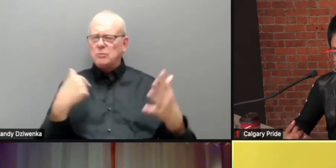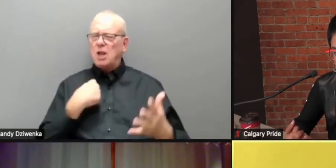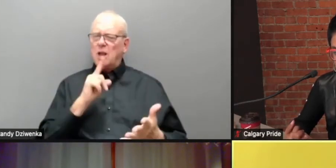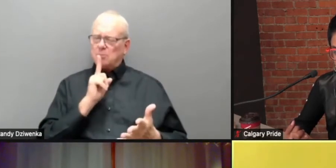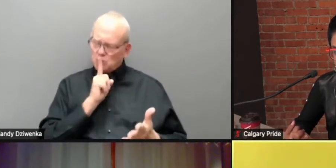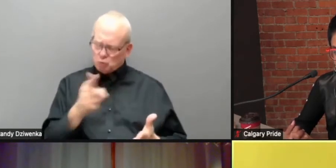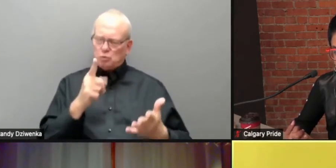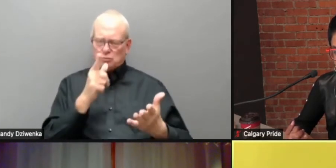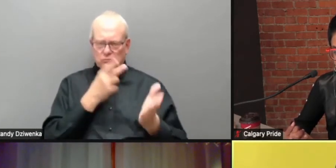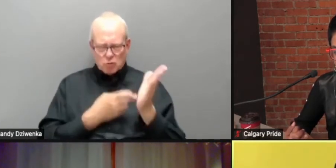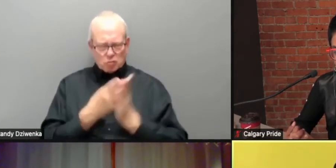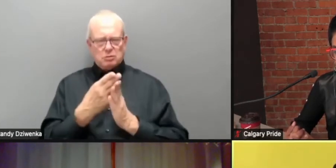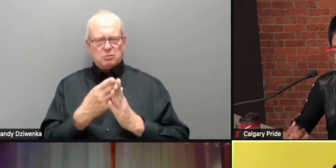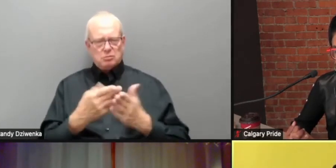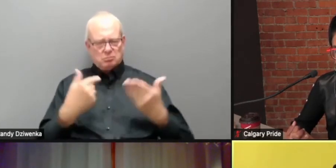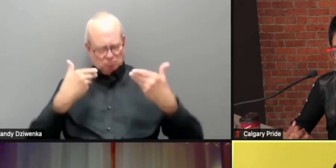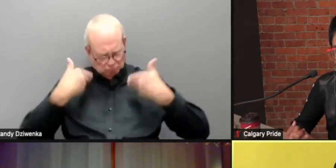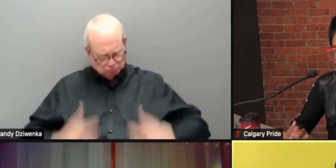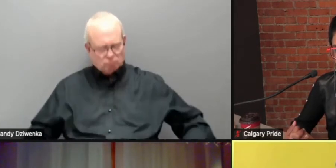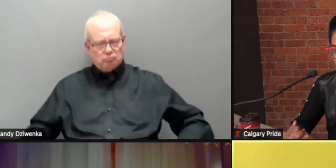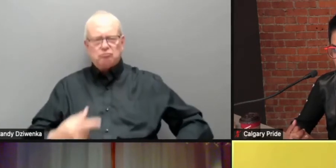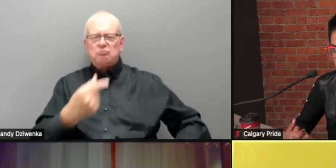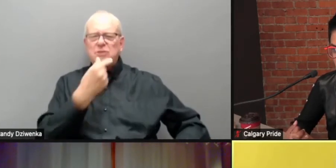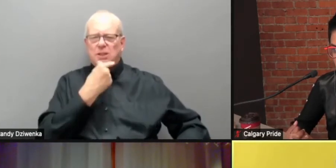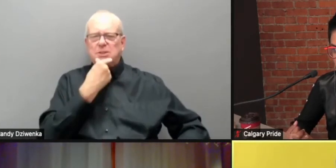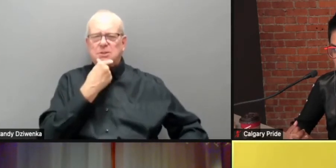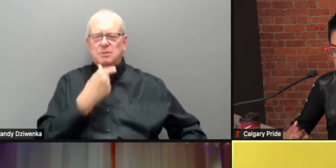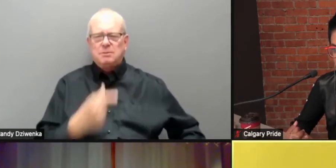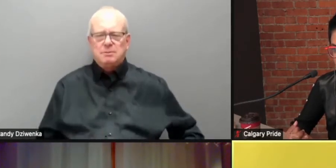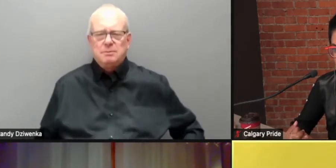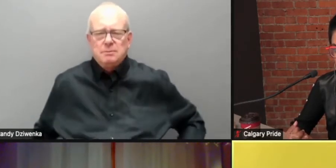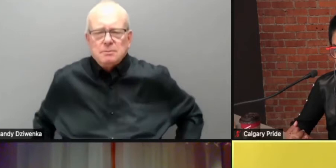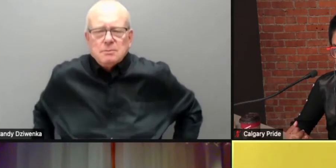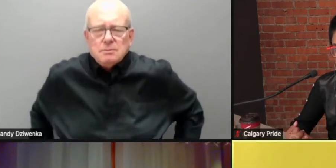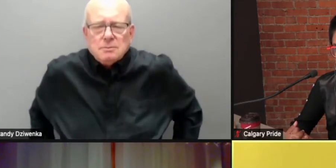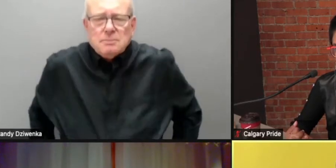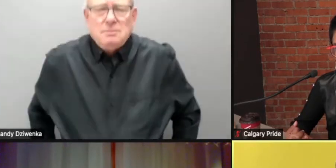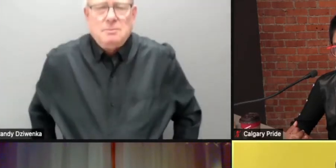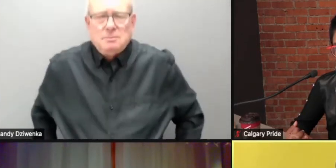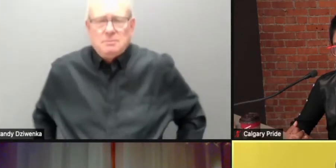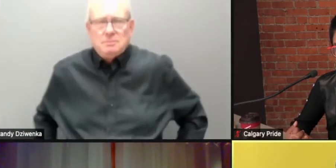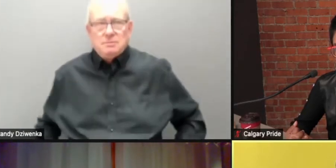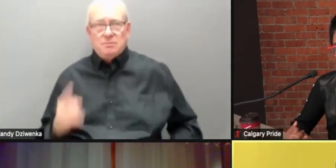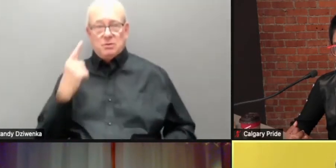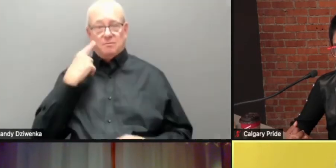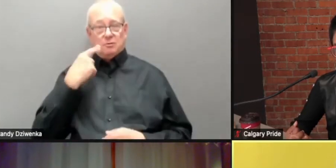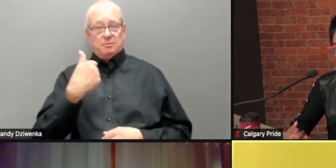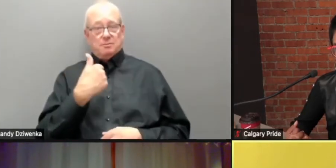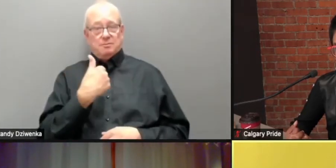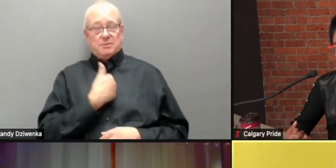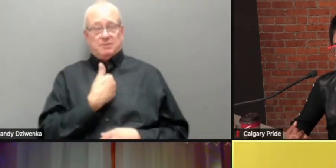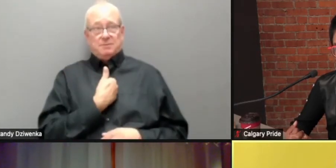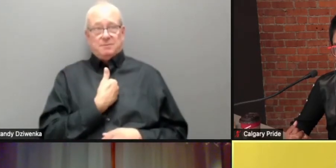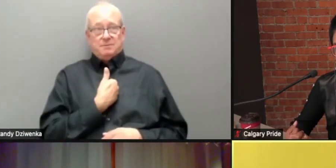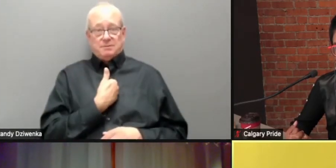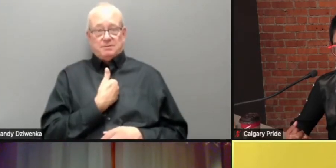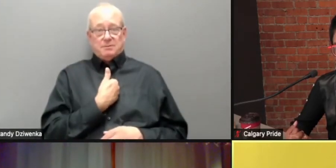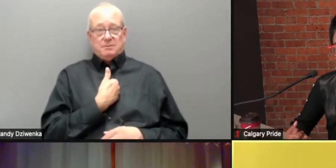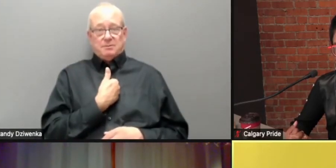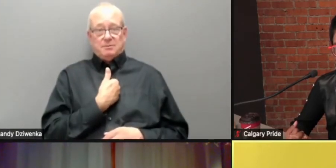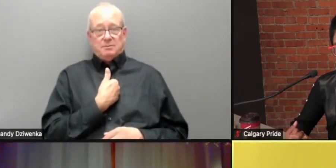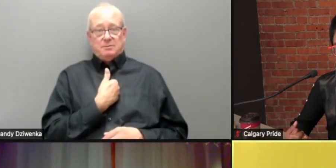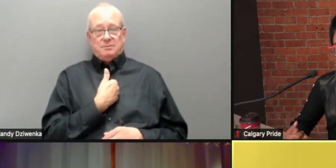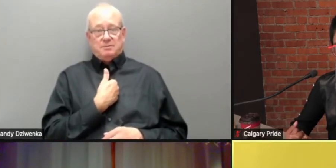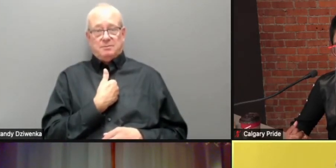Yeah, definitely. In my case, it was my parents who motivated me to do that, because I was